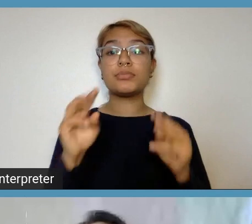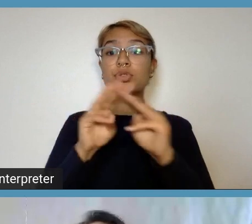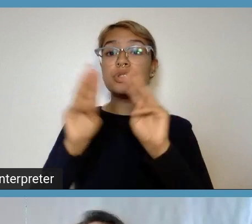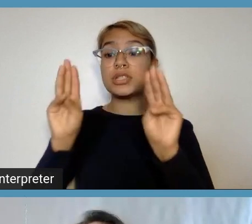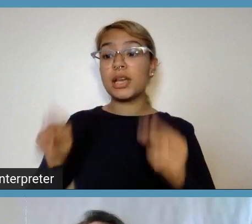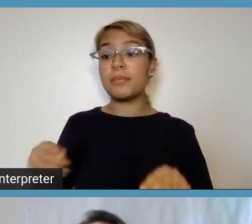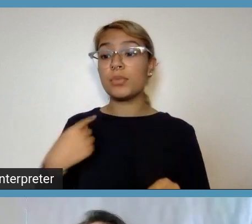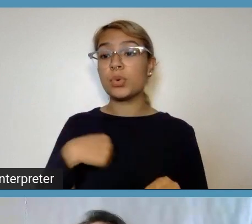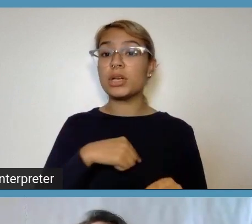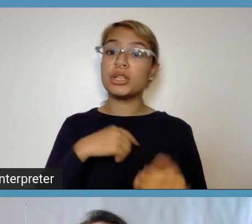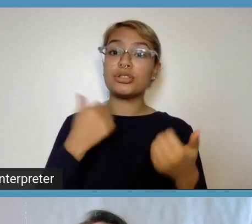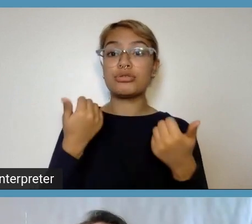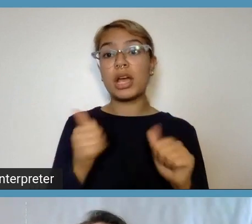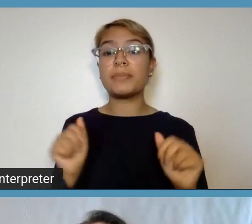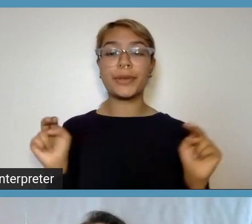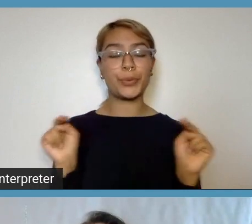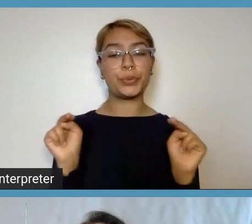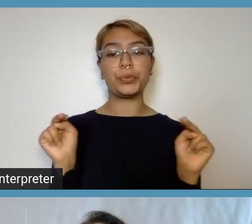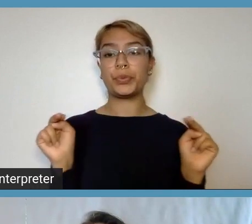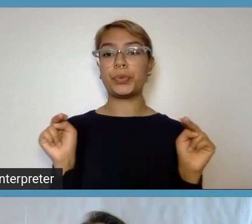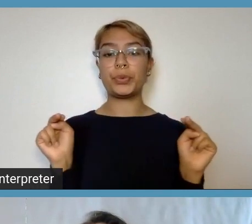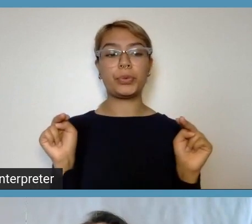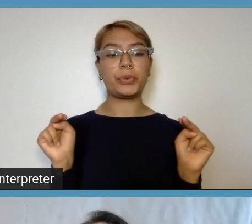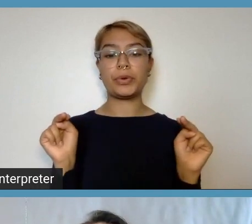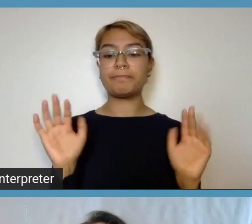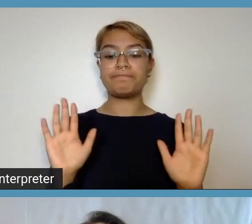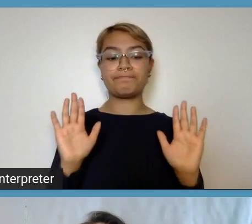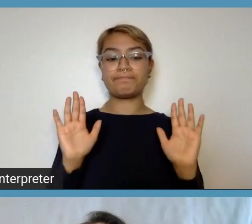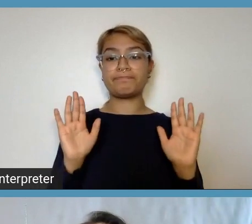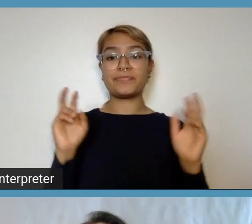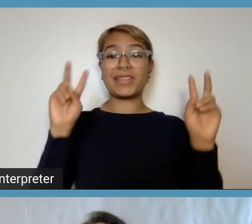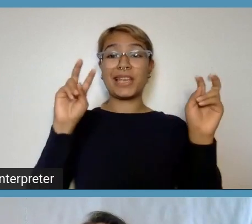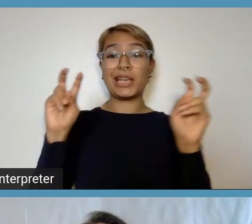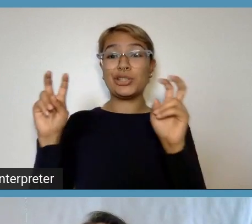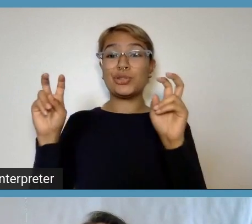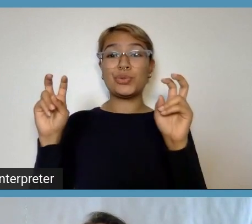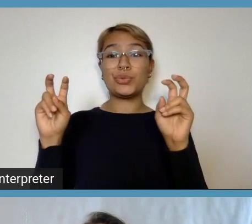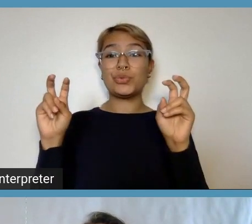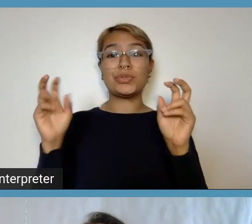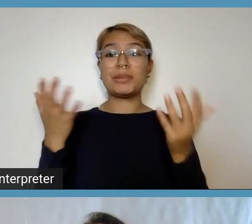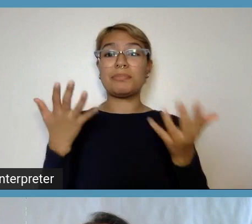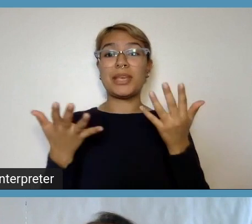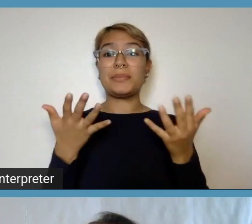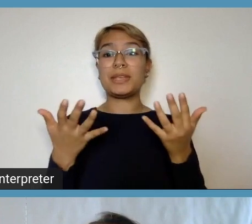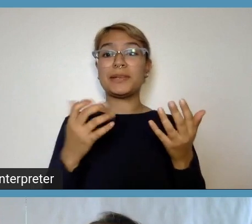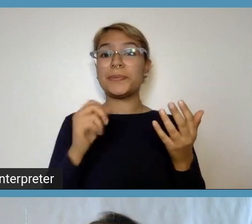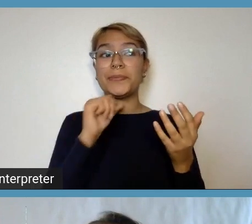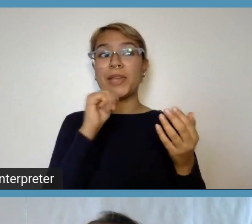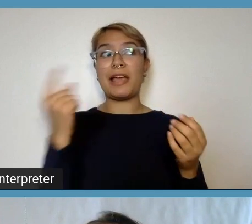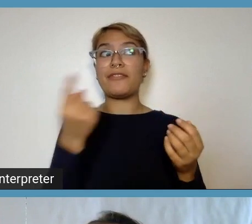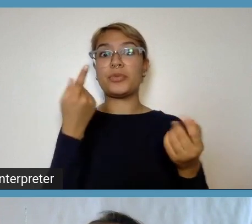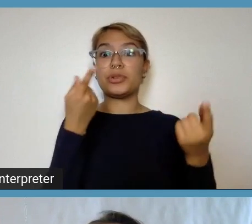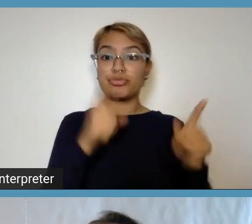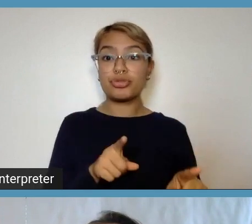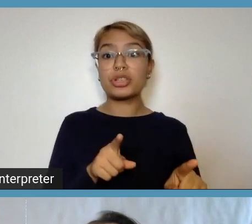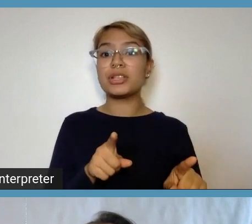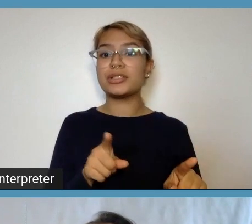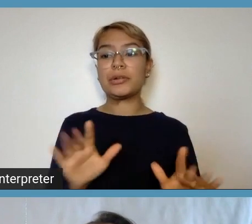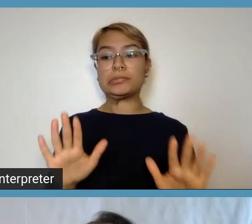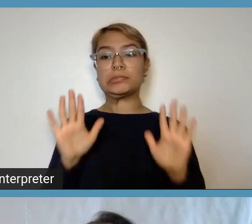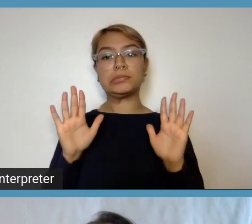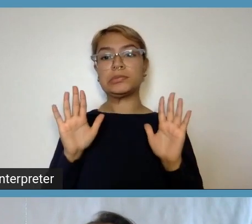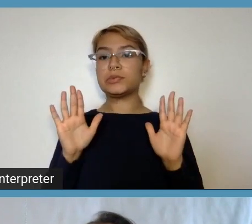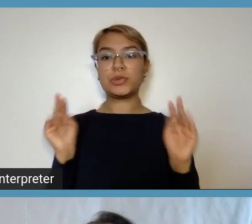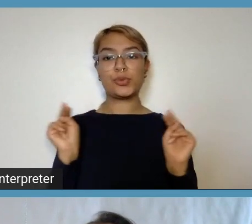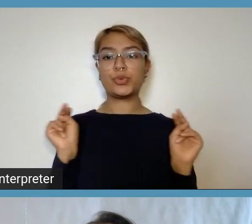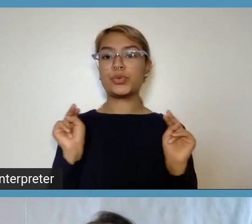we try to be very neutral and stay out of any issues that might be somewhat controversial. So we don't do that